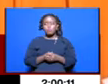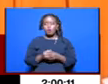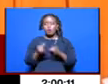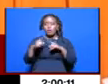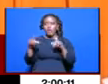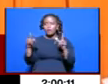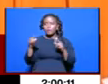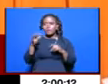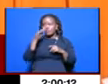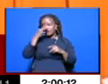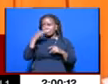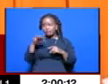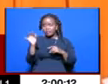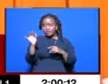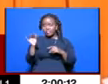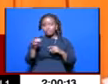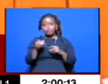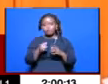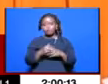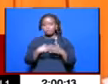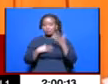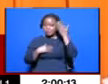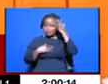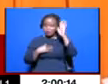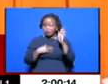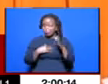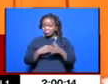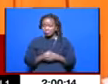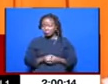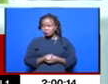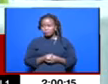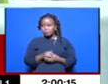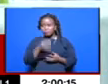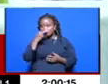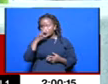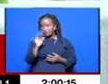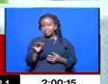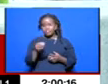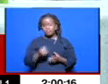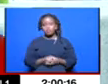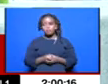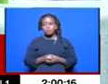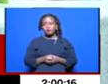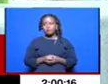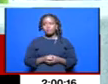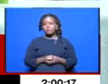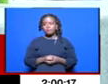in fact, I don't know French at all. Or Montesquieu,